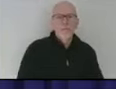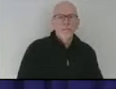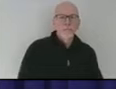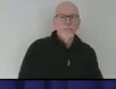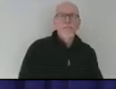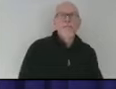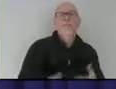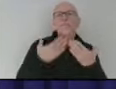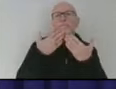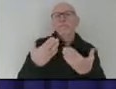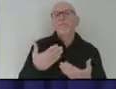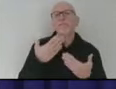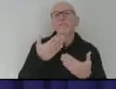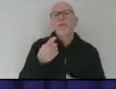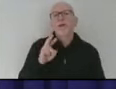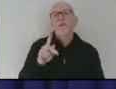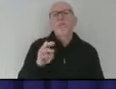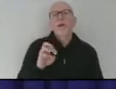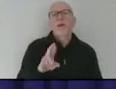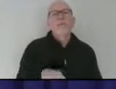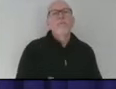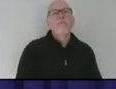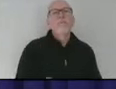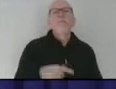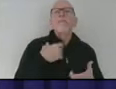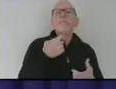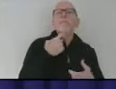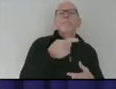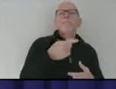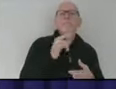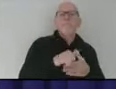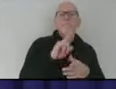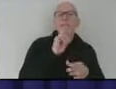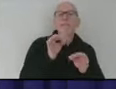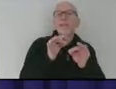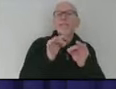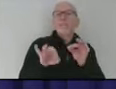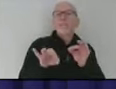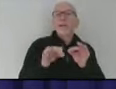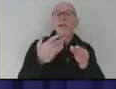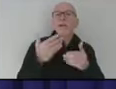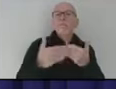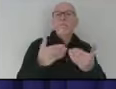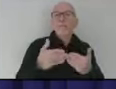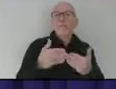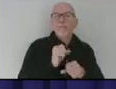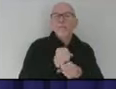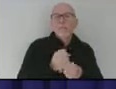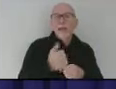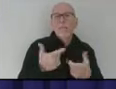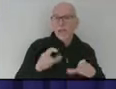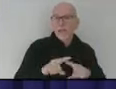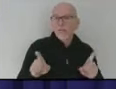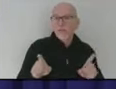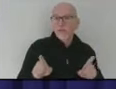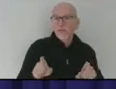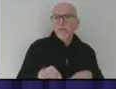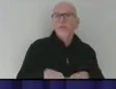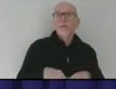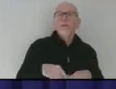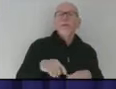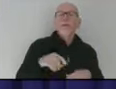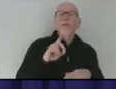you, Dr. Lutkemeyer. I just want to say it's those very simple mitigation procedures that can make such a difference. And thank you for your honesty